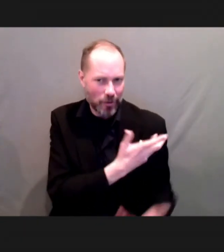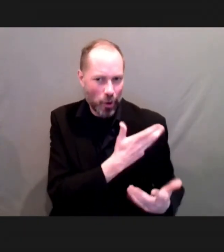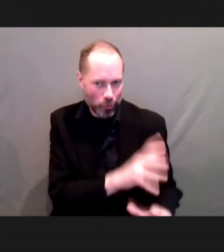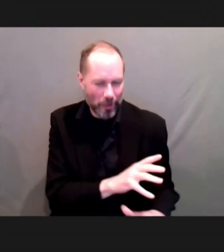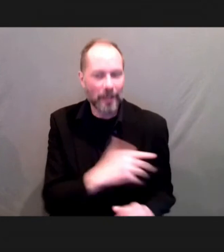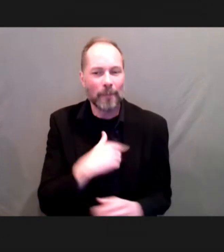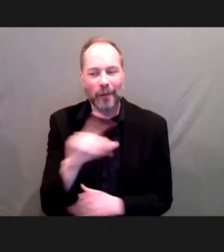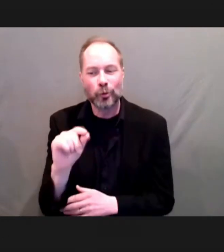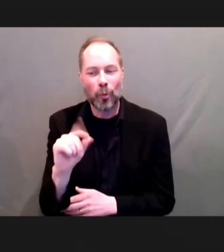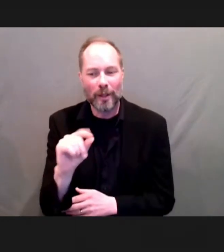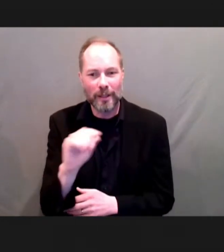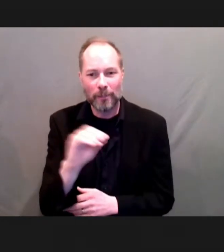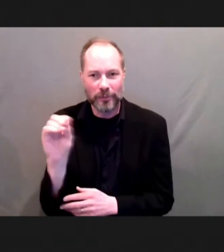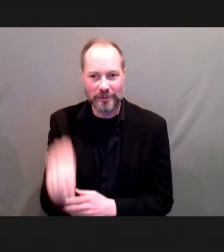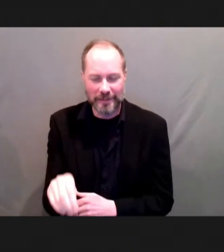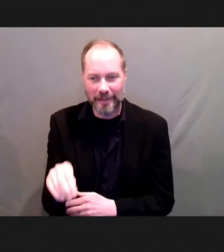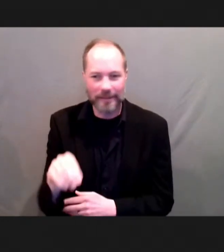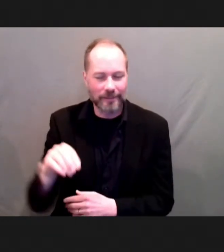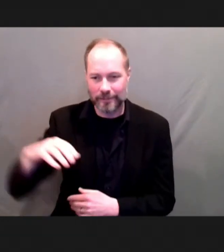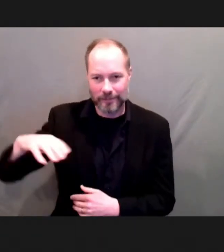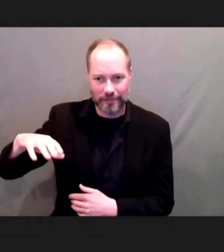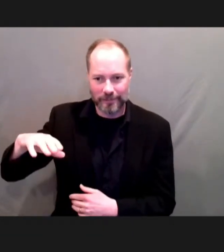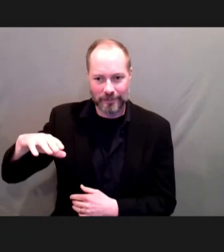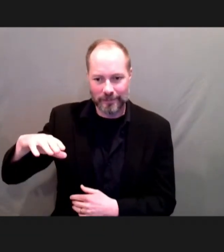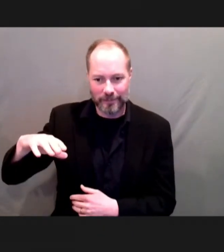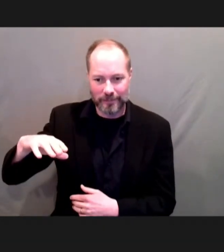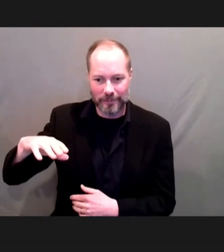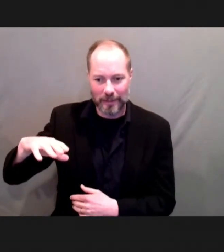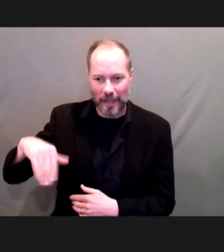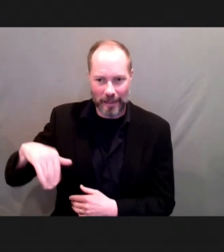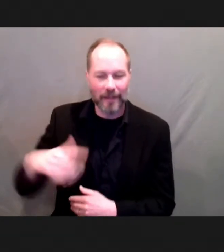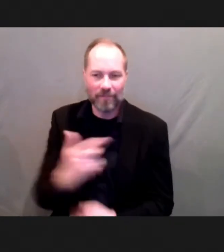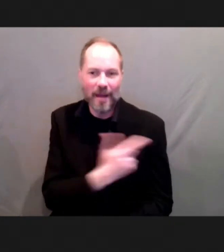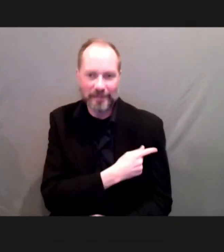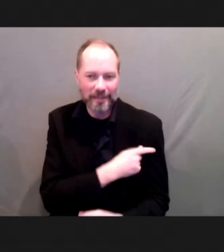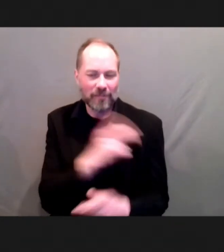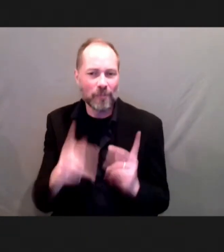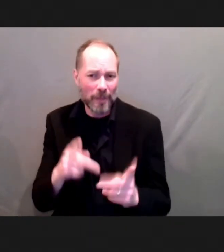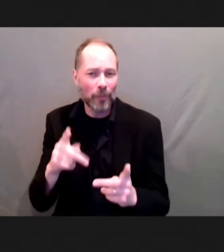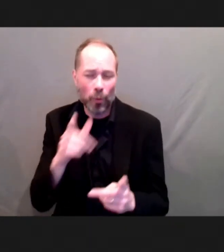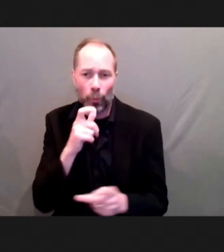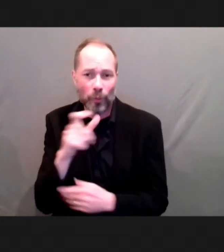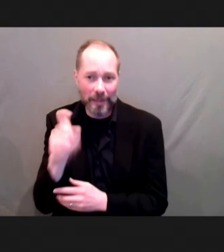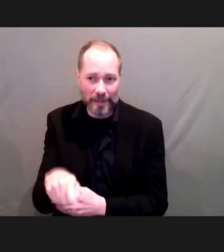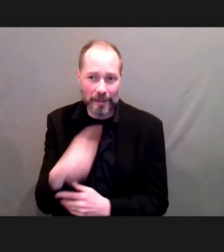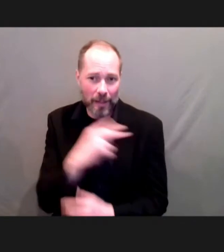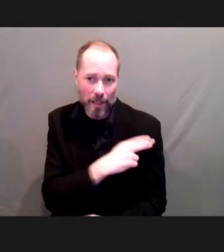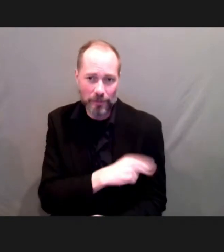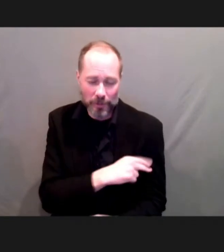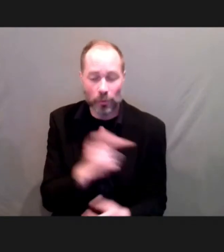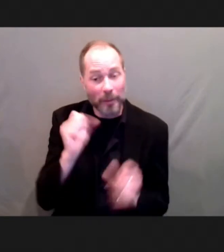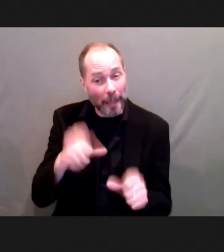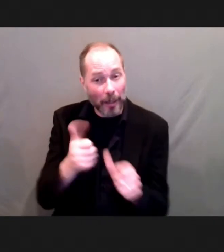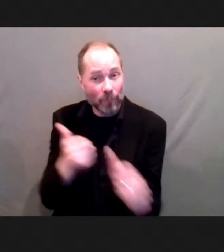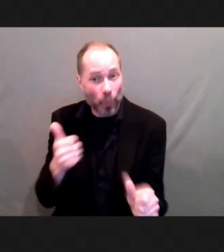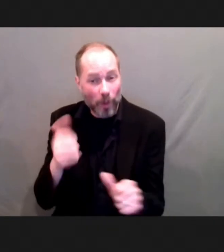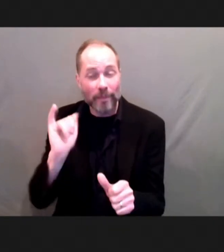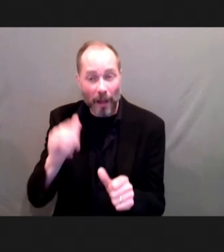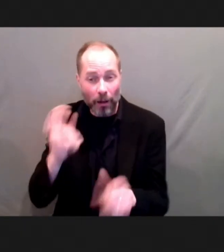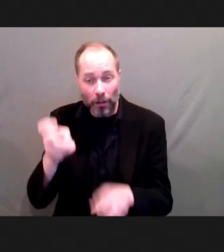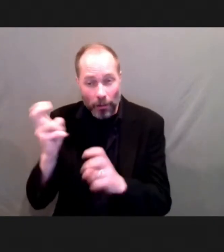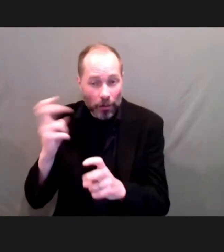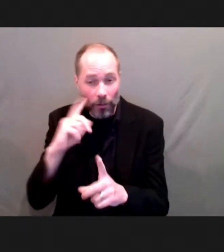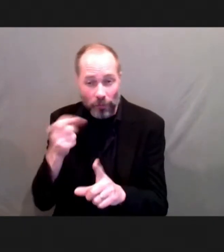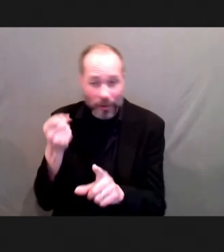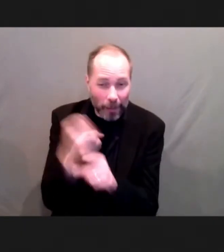hospitalized are unvaccinated. And we can avoid much of the hospitalization and severe health